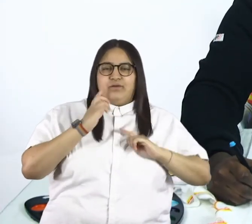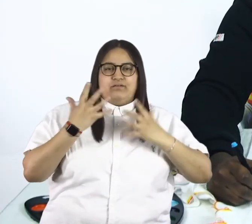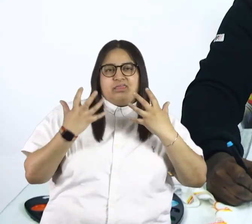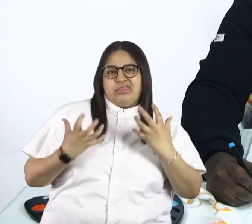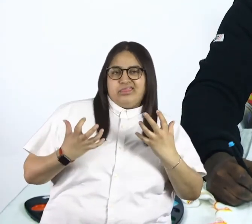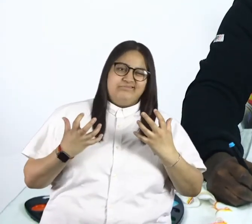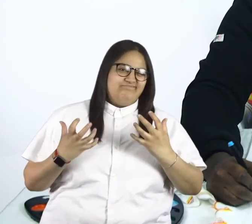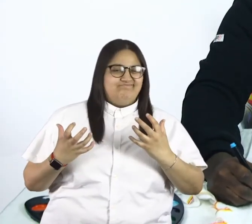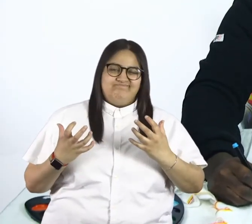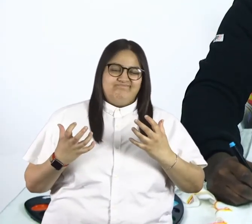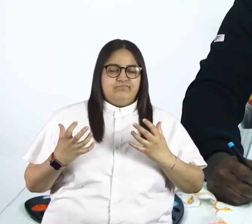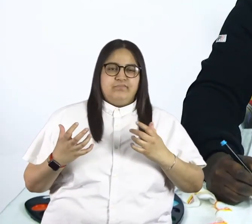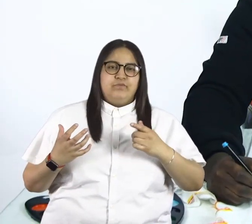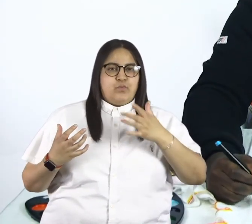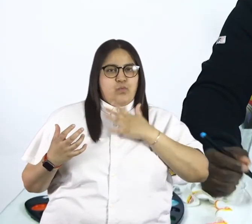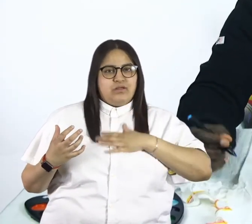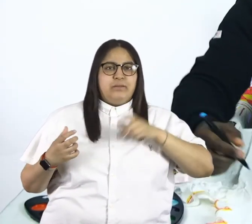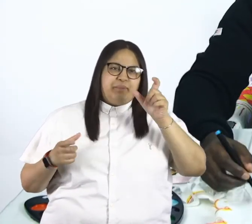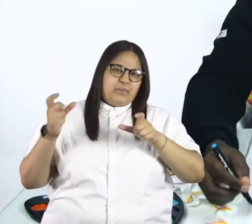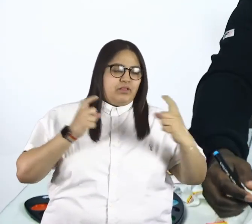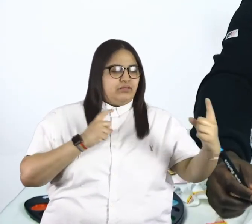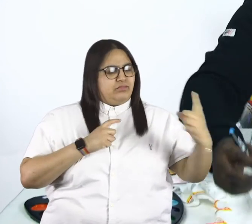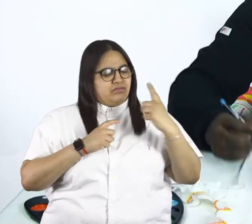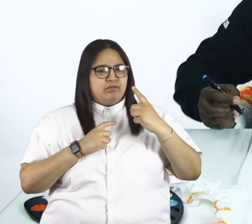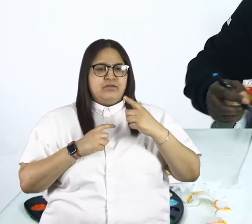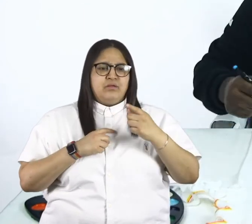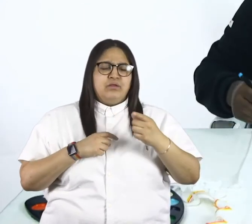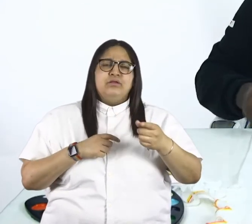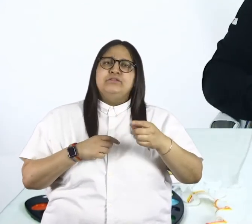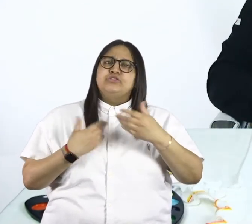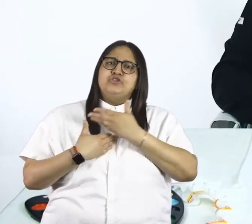And you may just want people to approach you and ask you, oh, where did you get your t-shirt